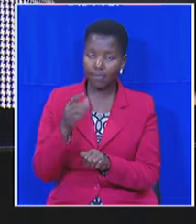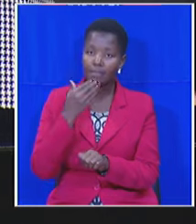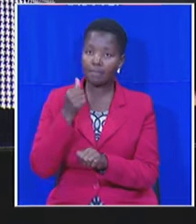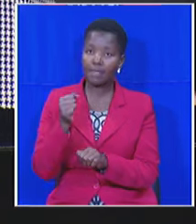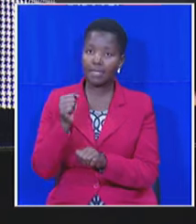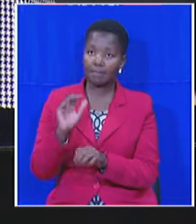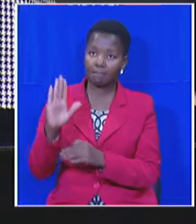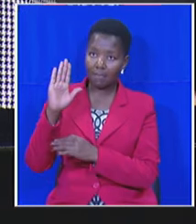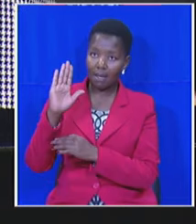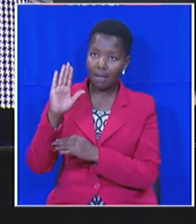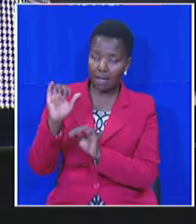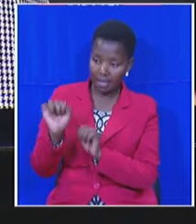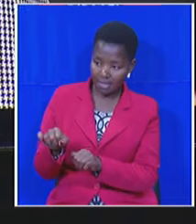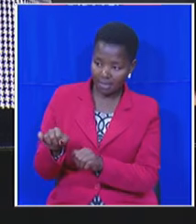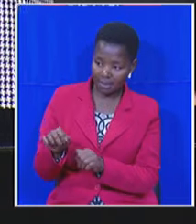say aye.